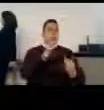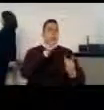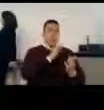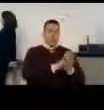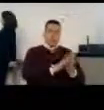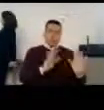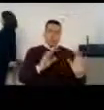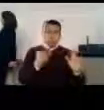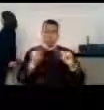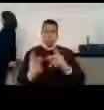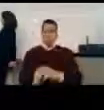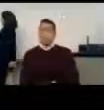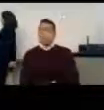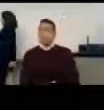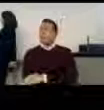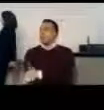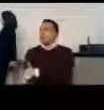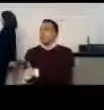school.